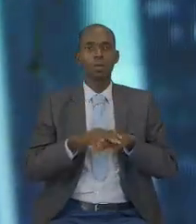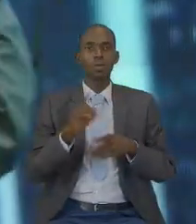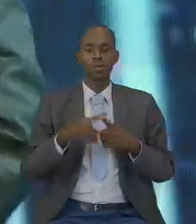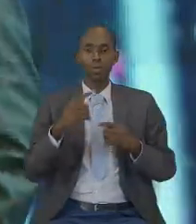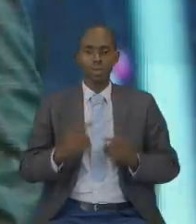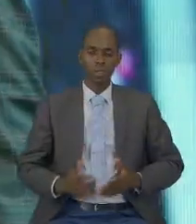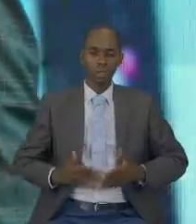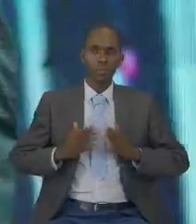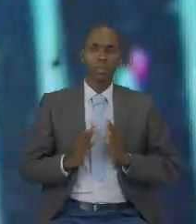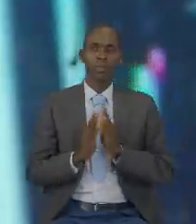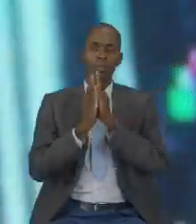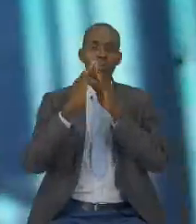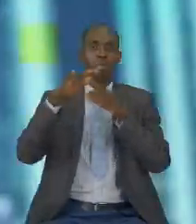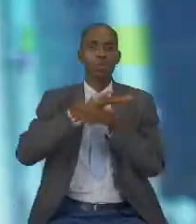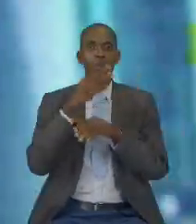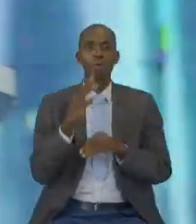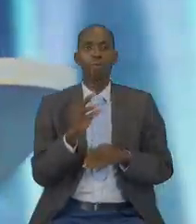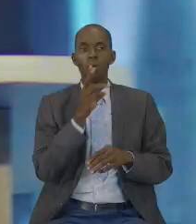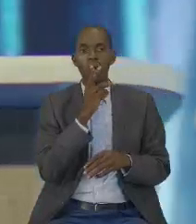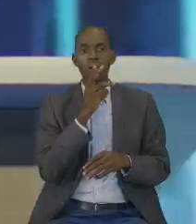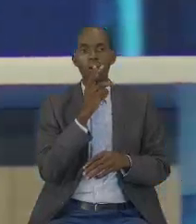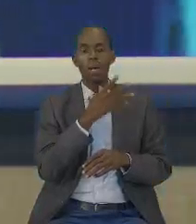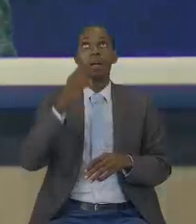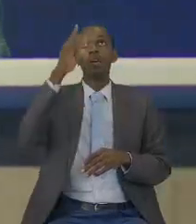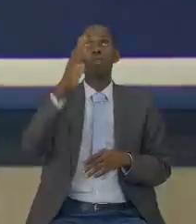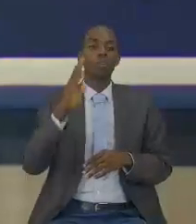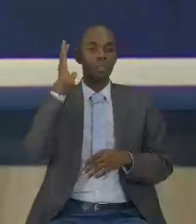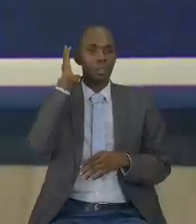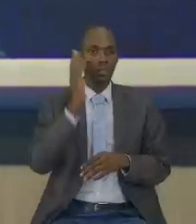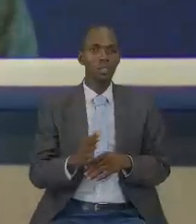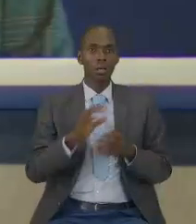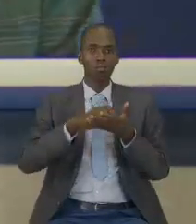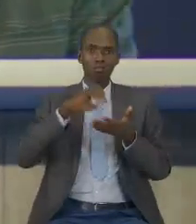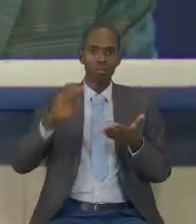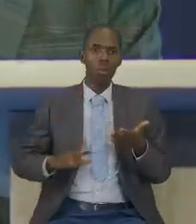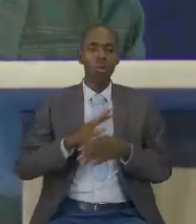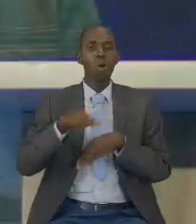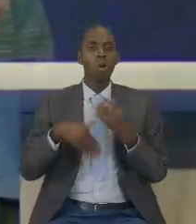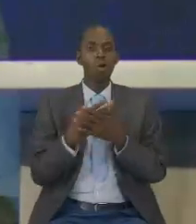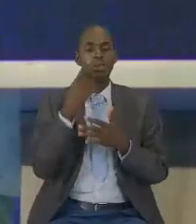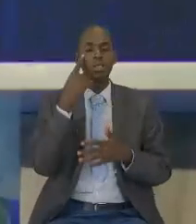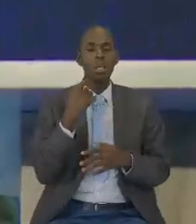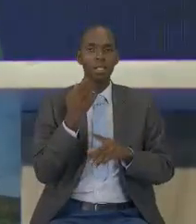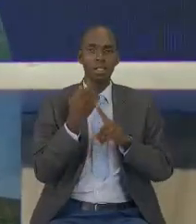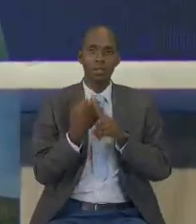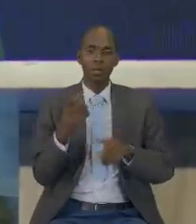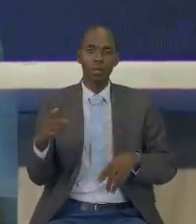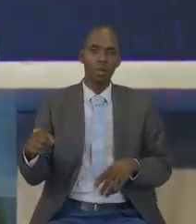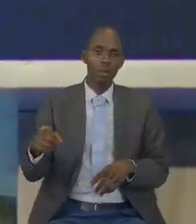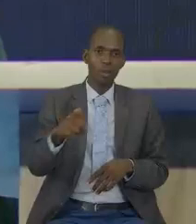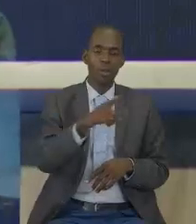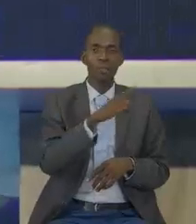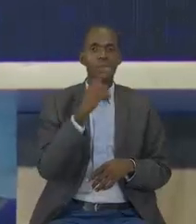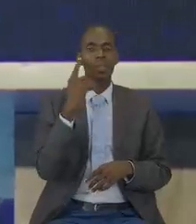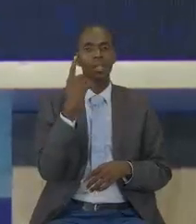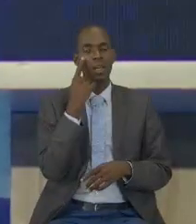of waters, and God shall wipe away all tears